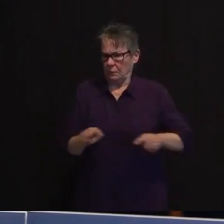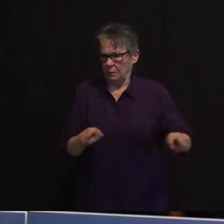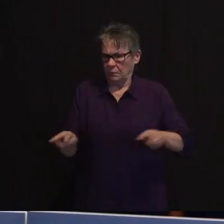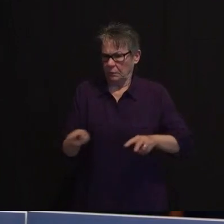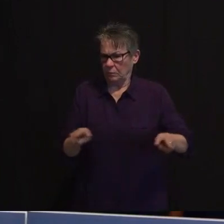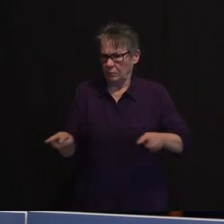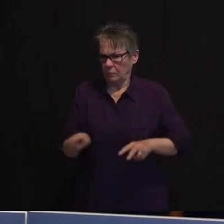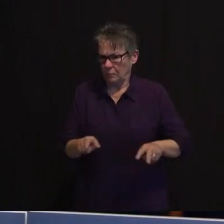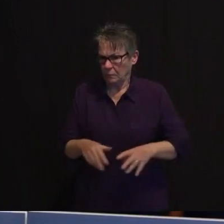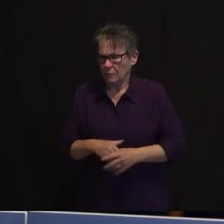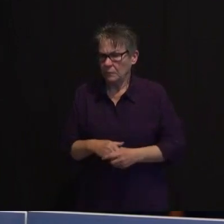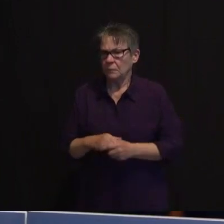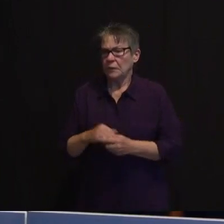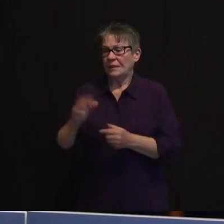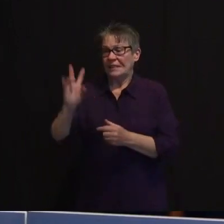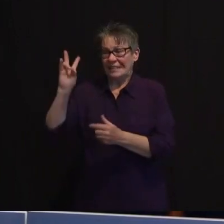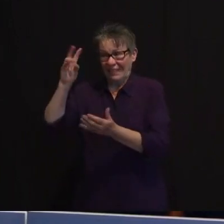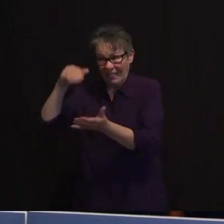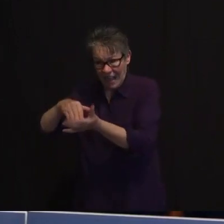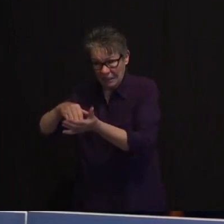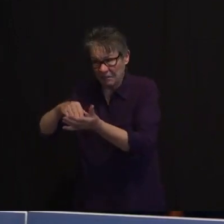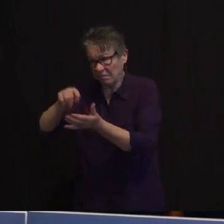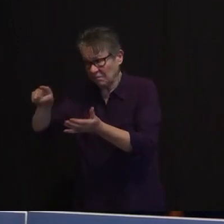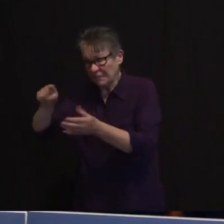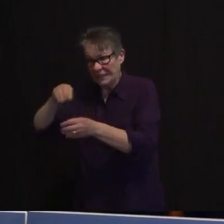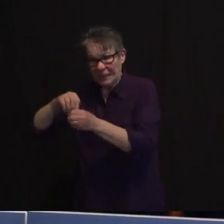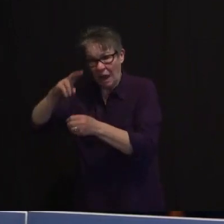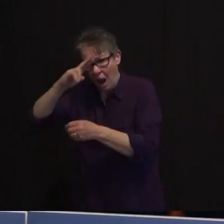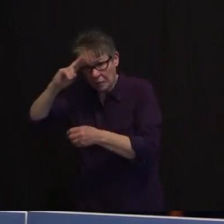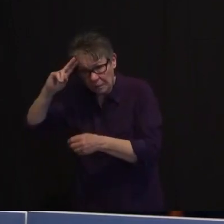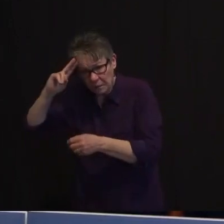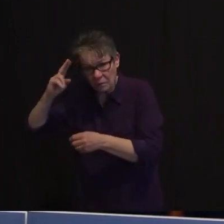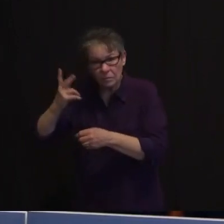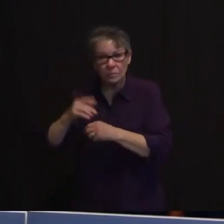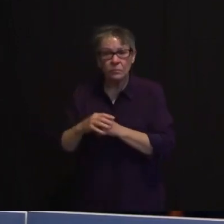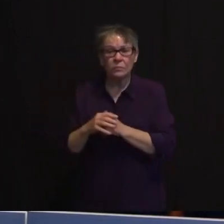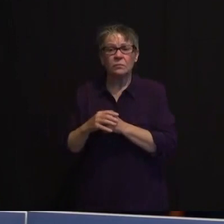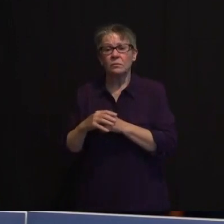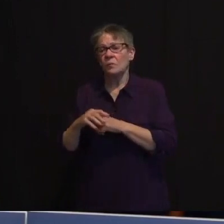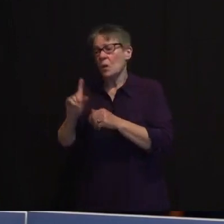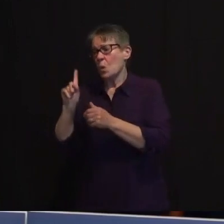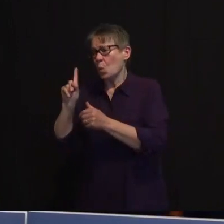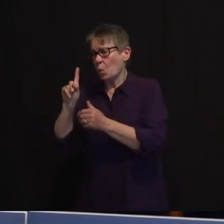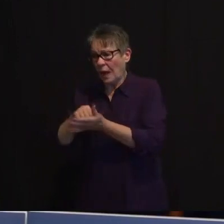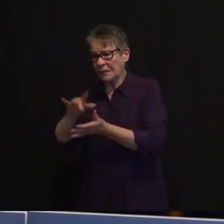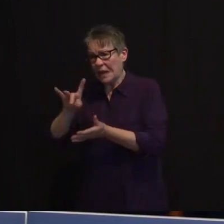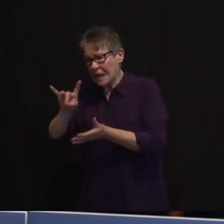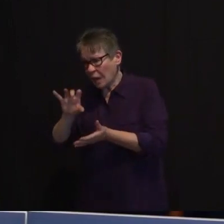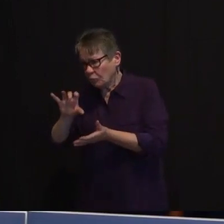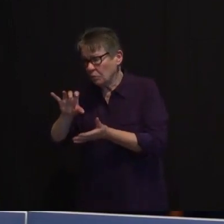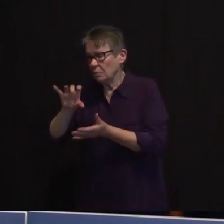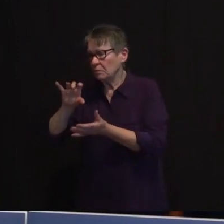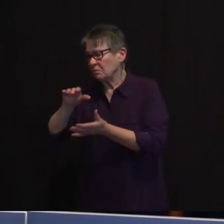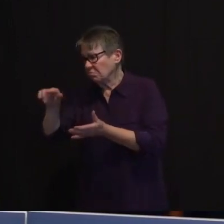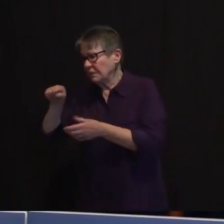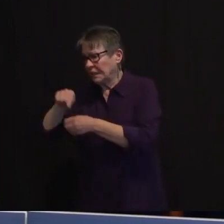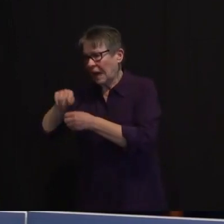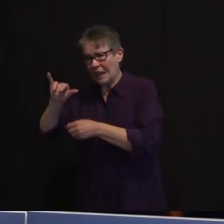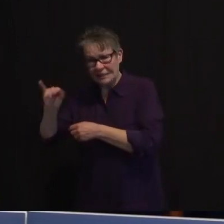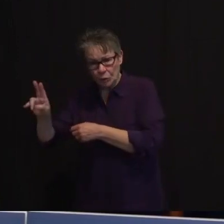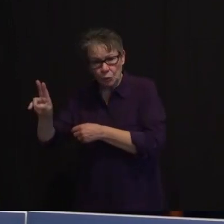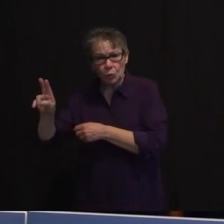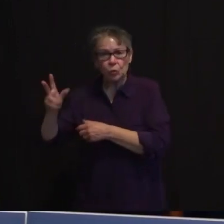know anecdotally that for whatever reasons, the CEOs, as they made rounds this weekend, reported into me